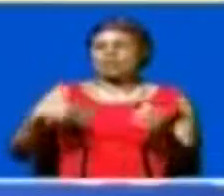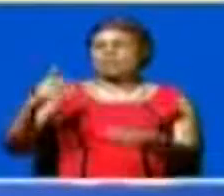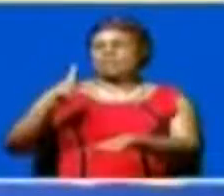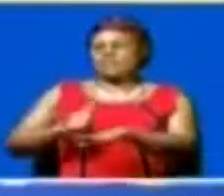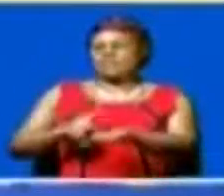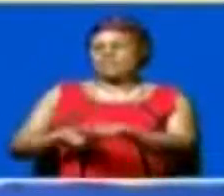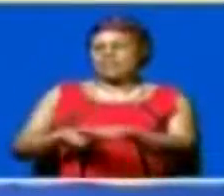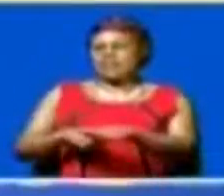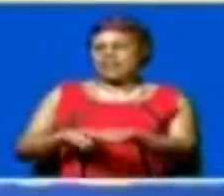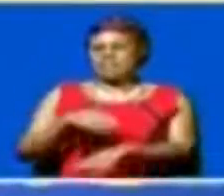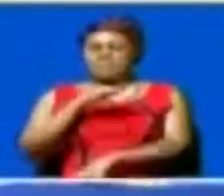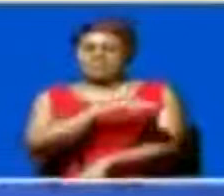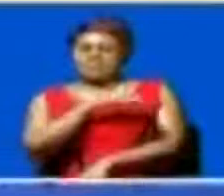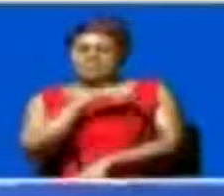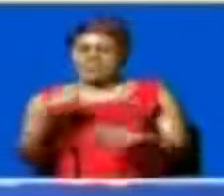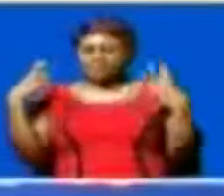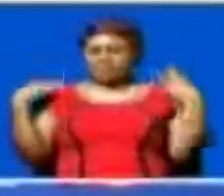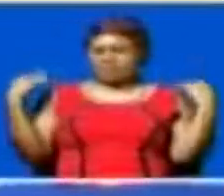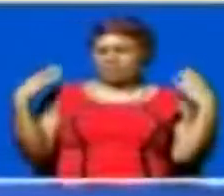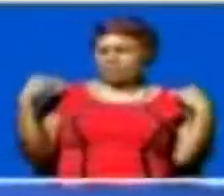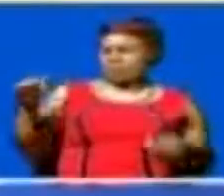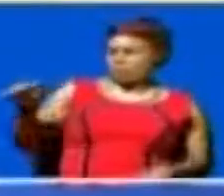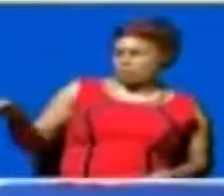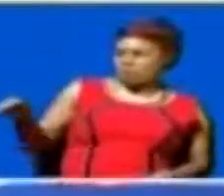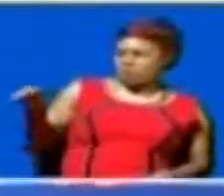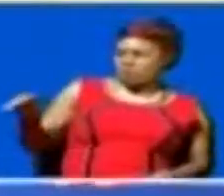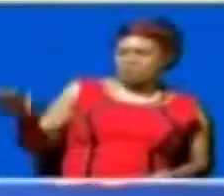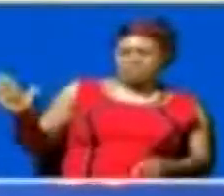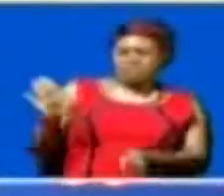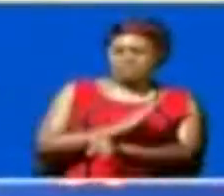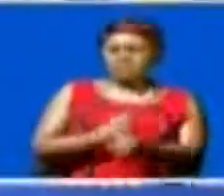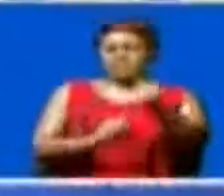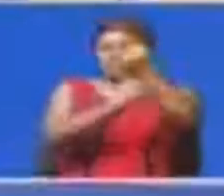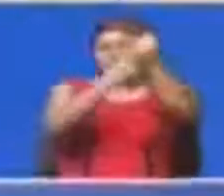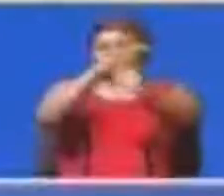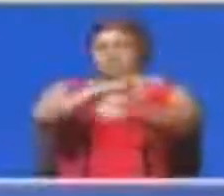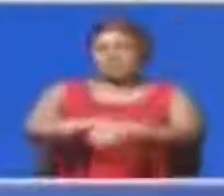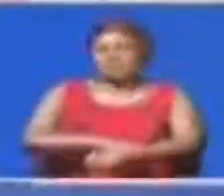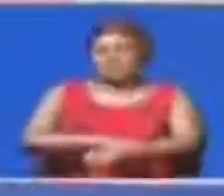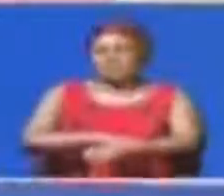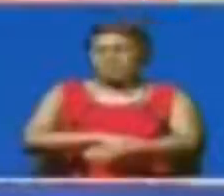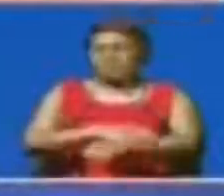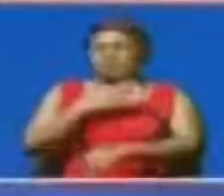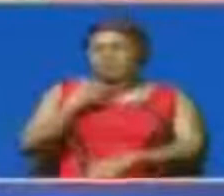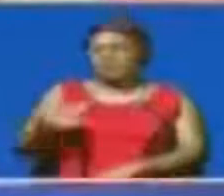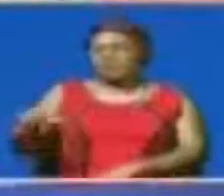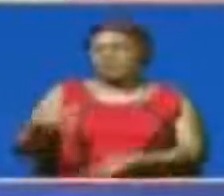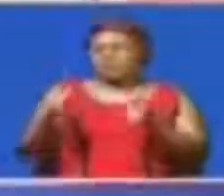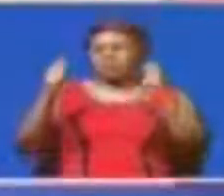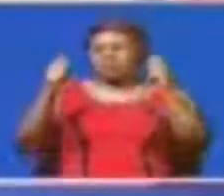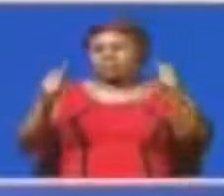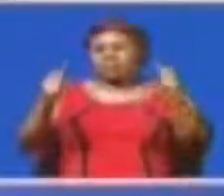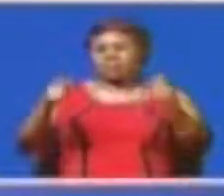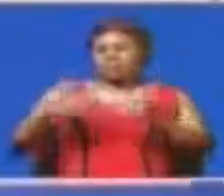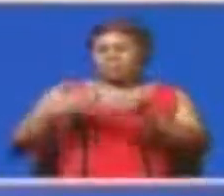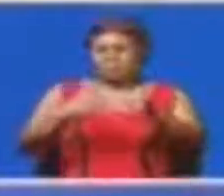time they're in the field, in the evening, in the morning, and they are fully supported. Their quest for the regional title was spearheaded